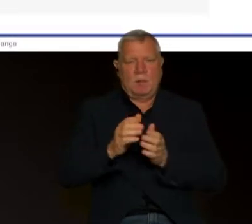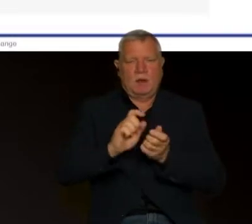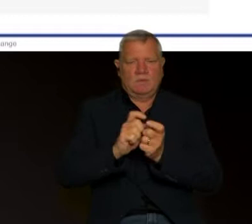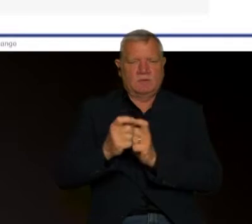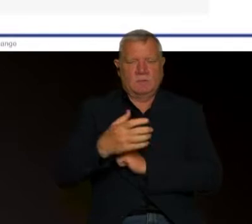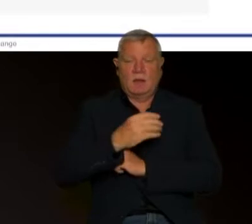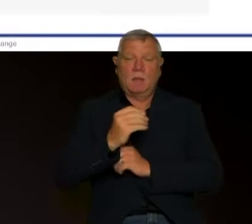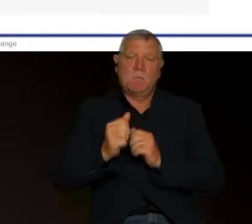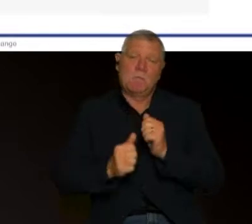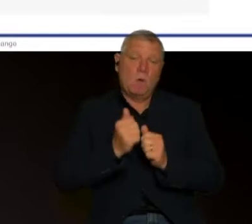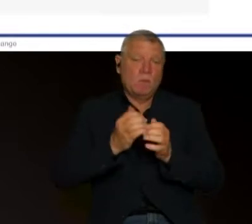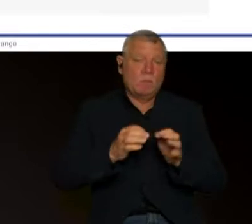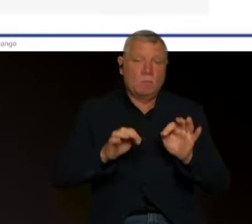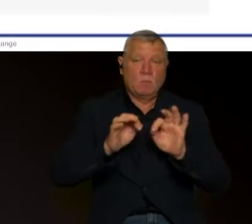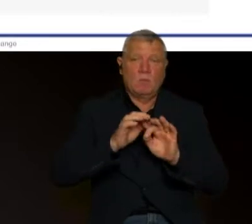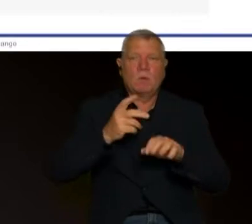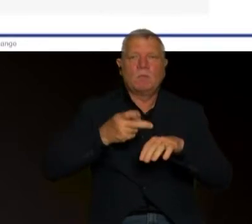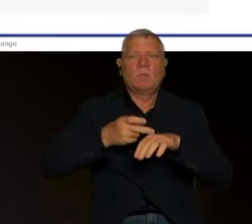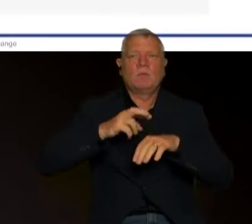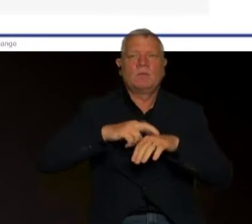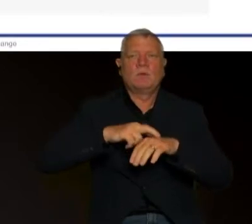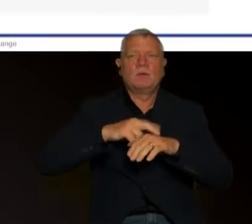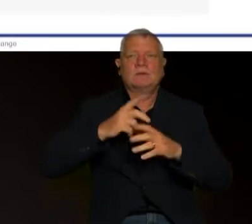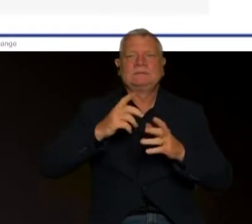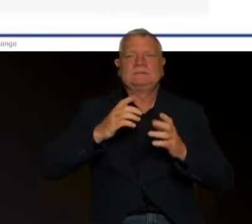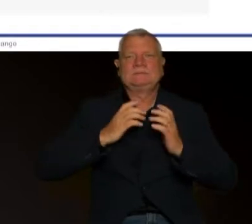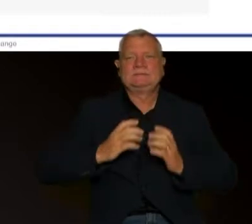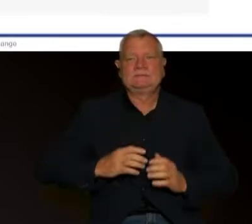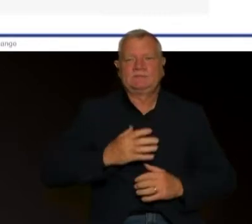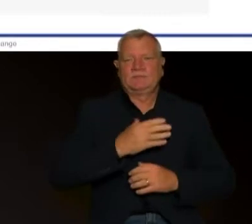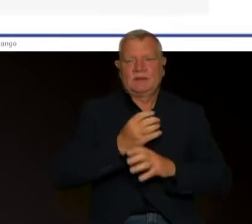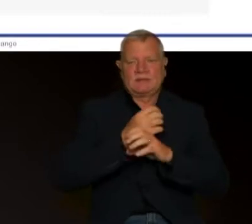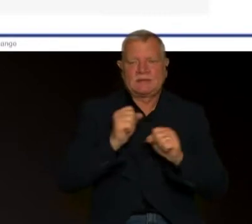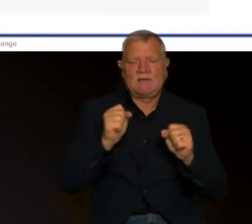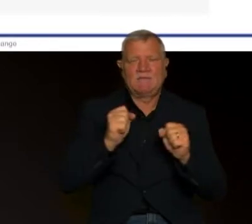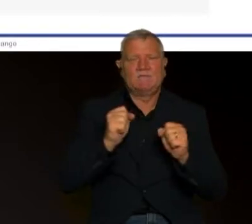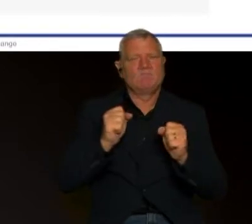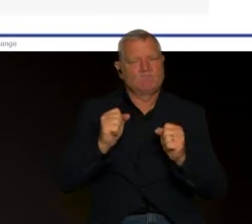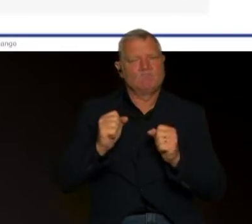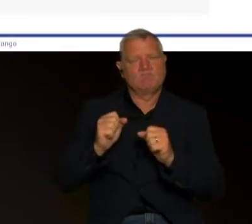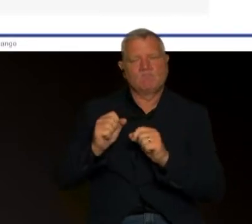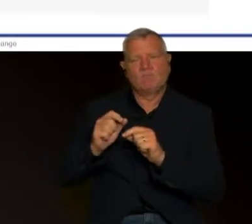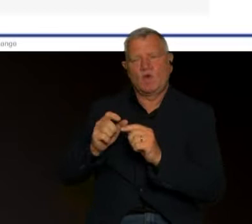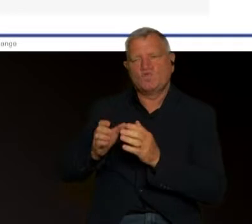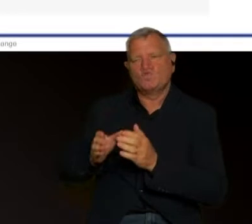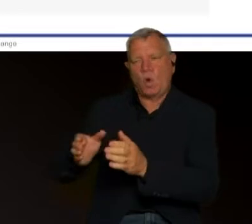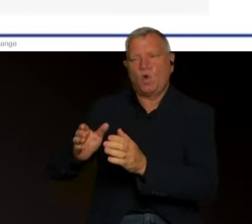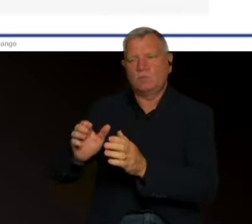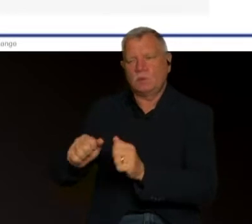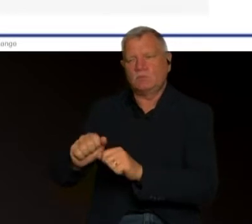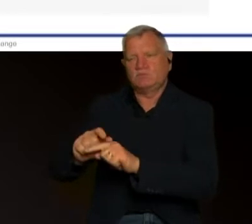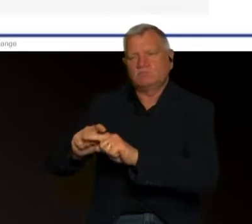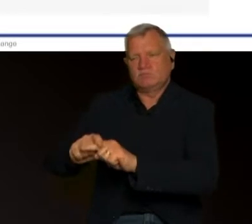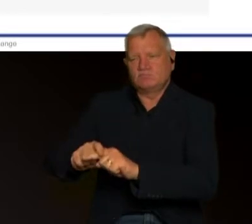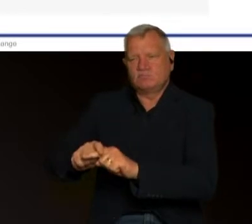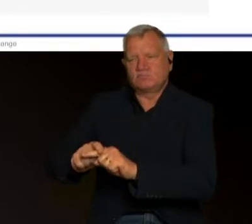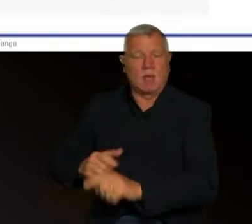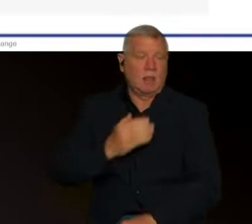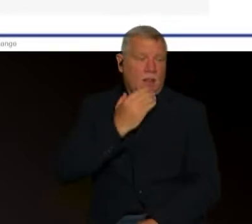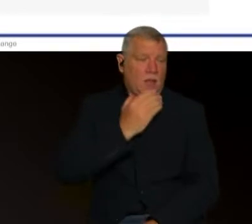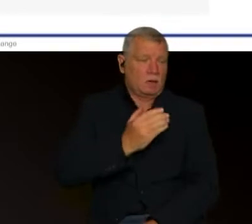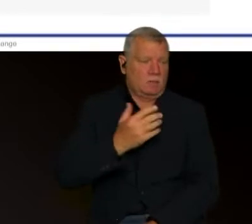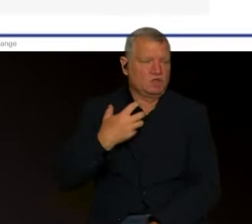most importantly, provide the Puerto Rico citizens with safe and reliable roads and transportation assets. Thank you, Mr.